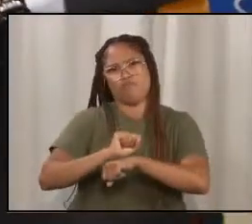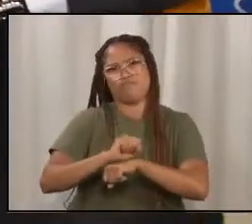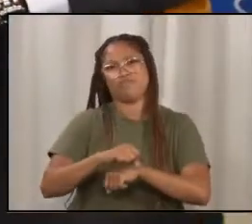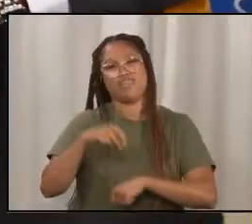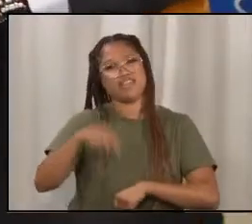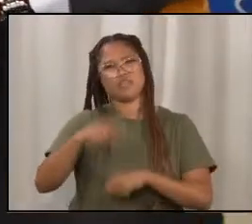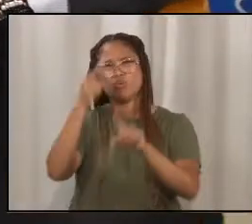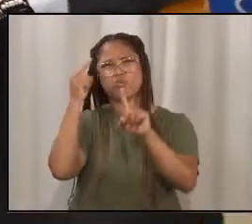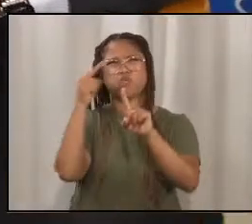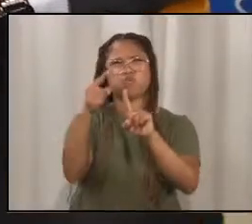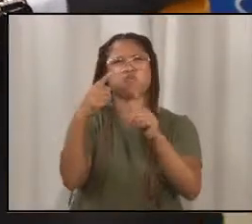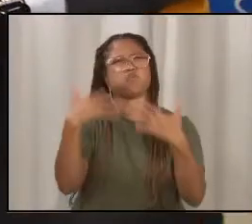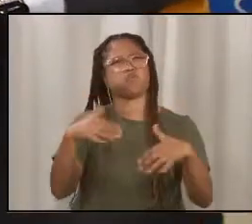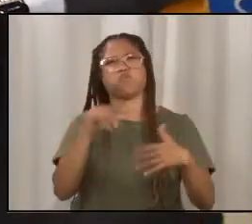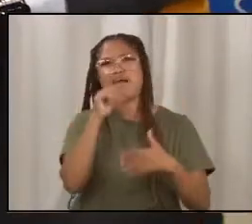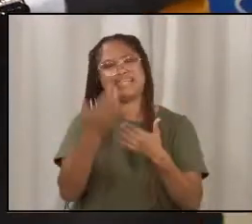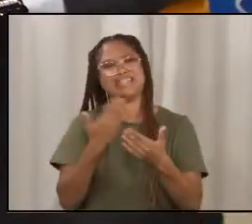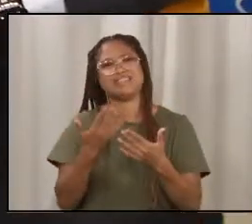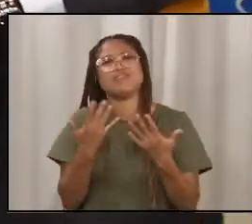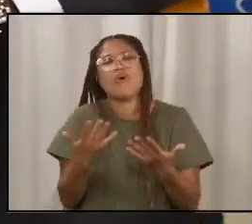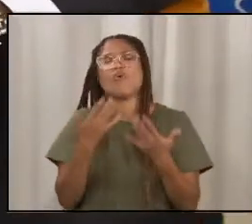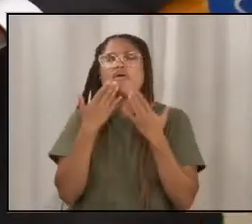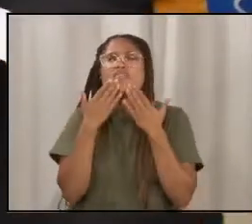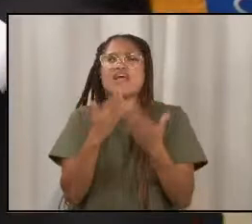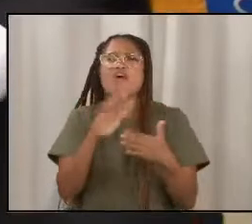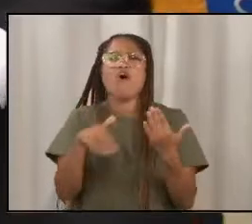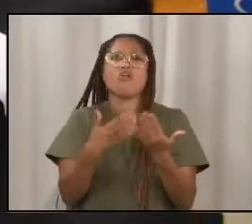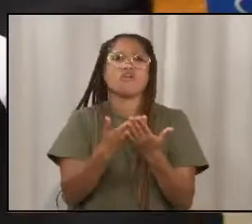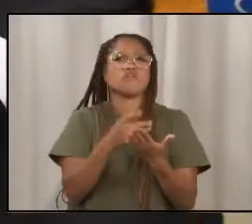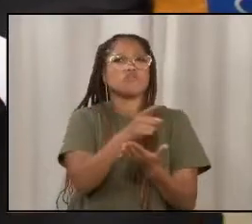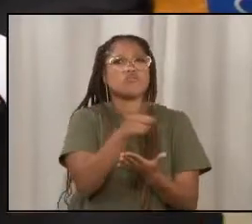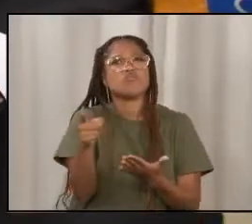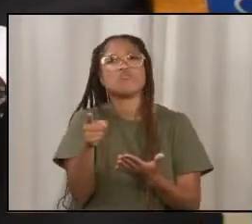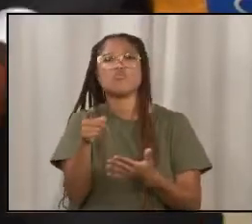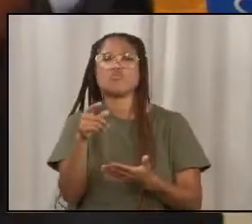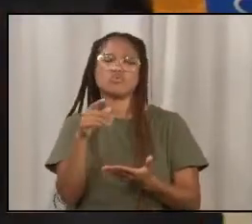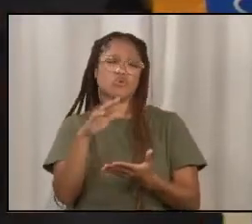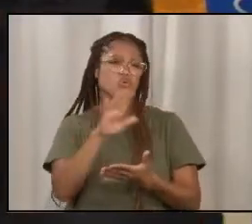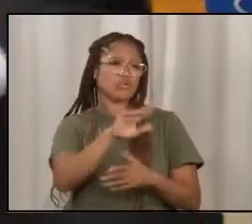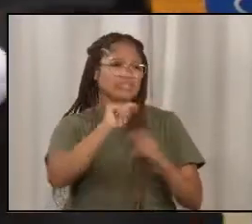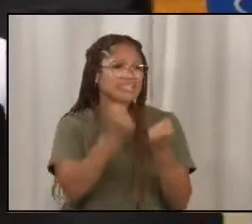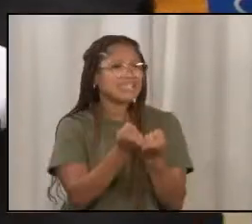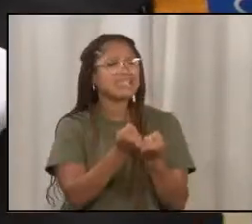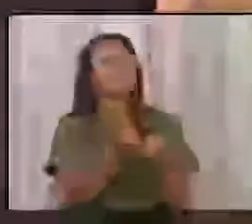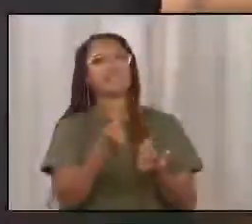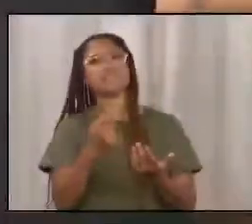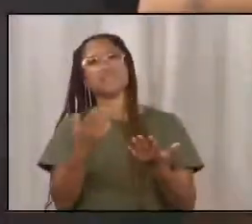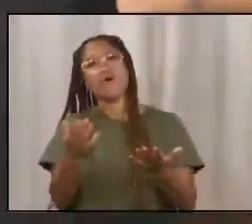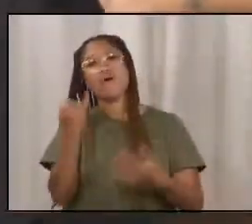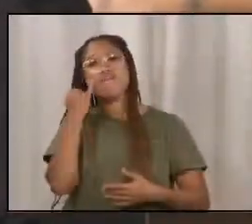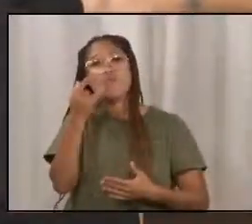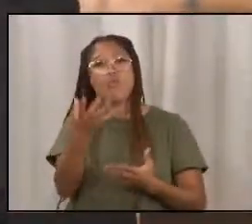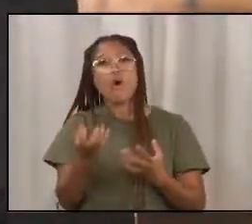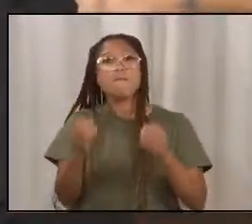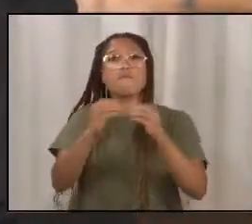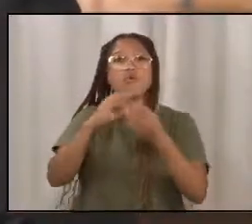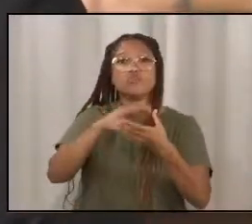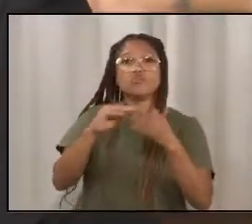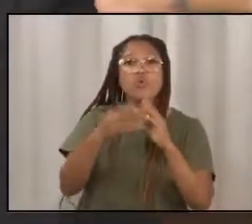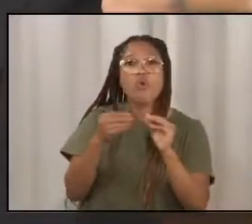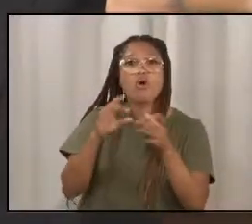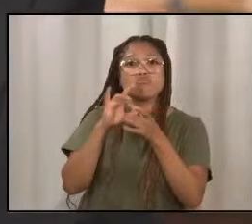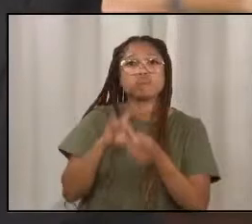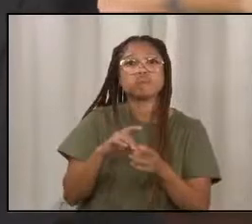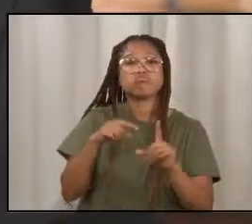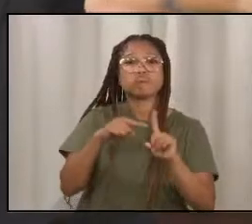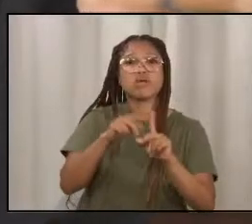we thank you and all of the folks at your team for the incredible work that you do. And if you want more stories about individuals who have faced